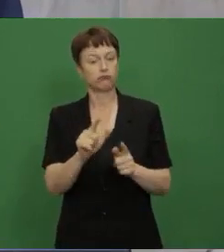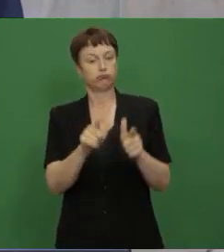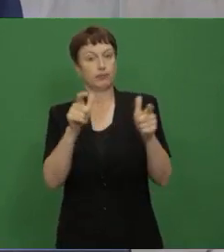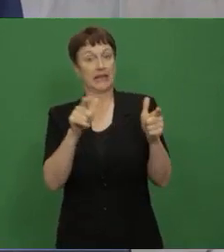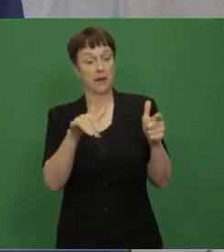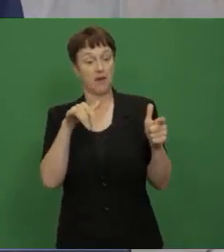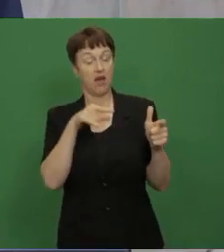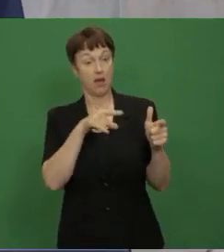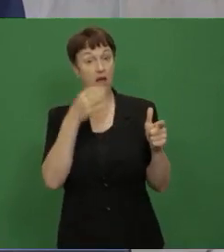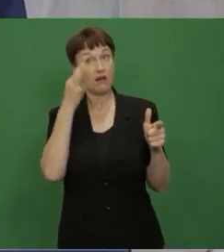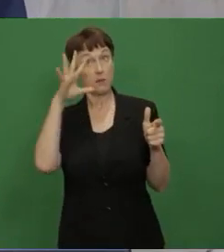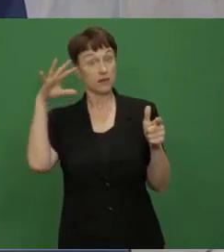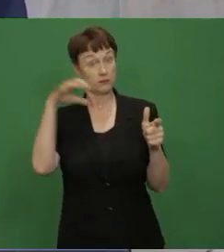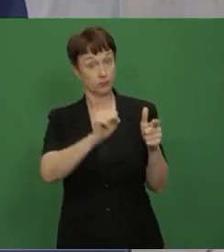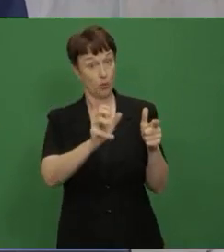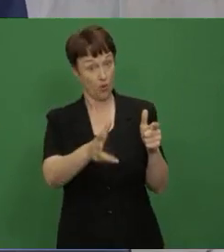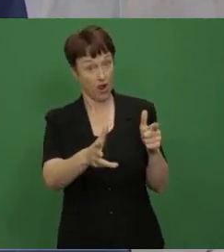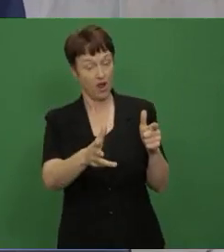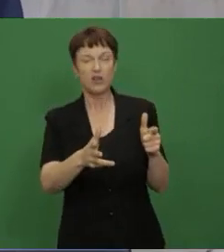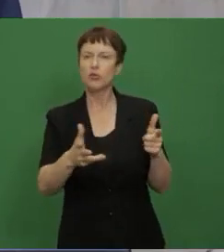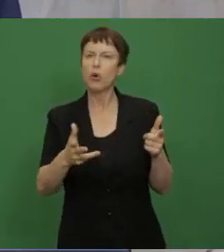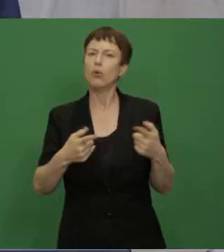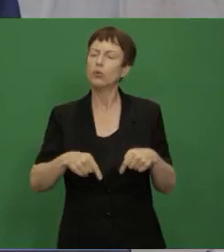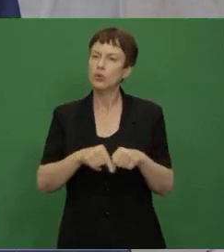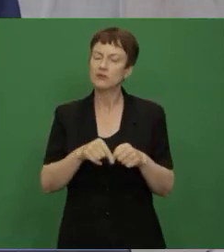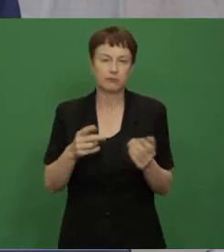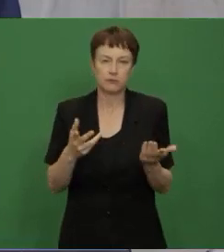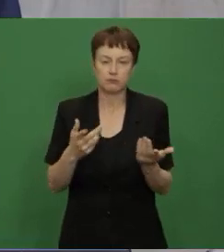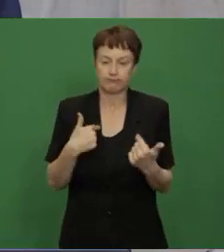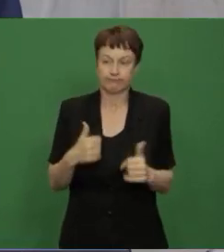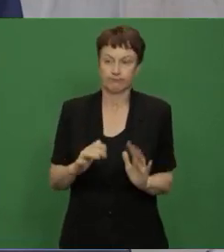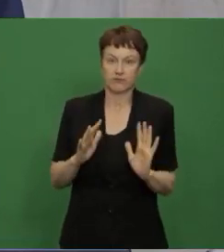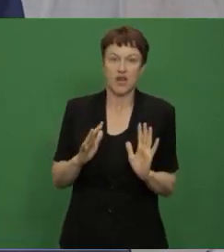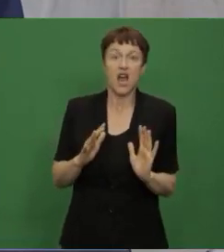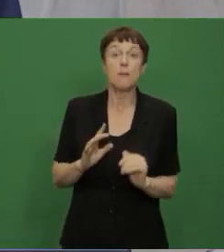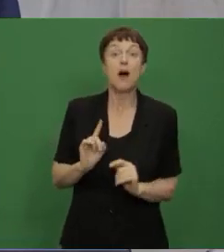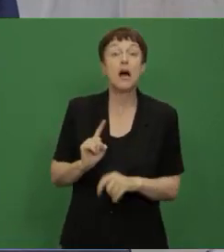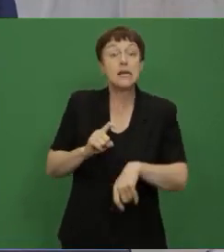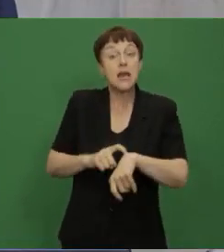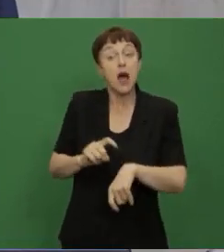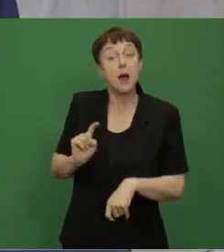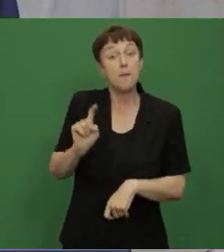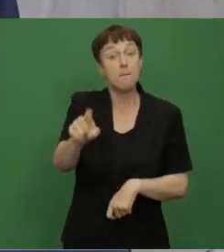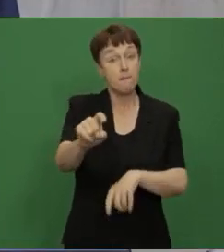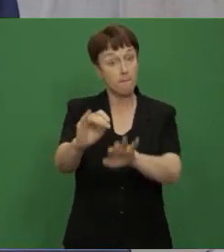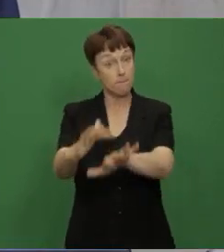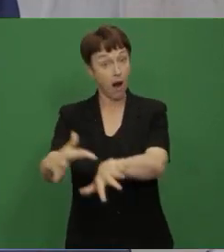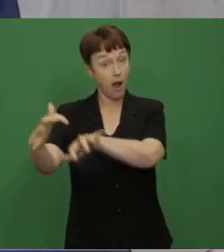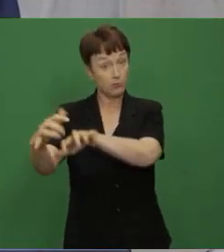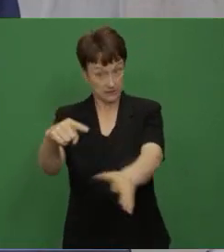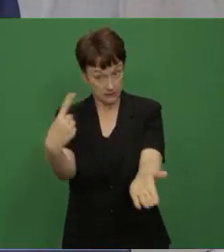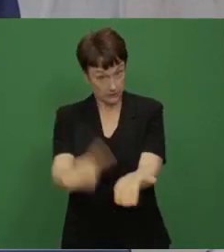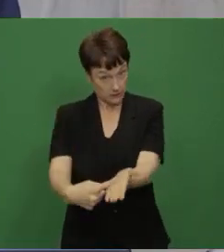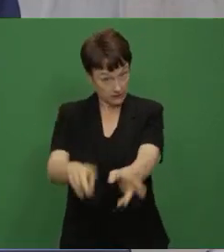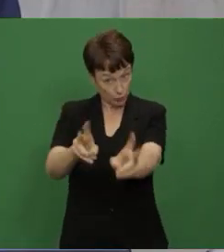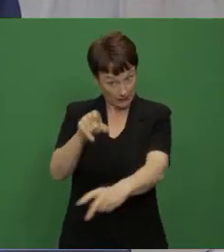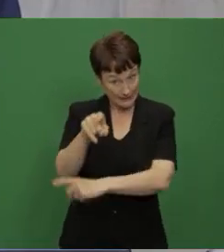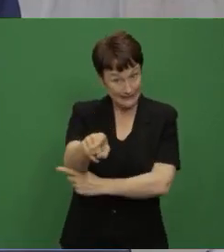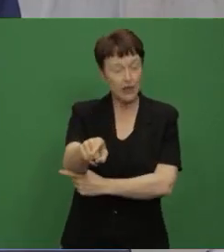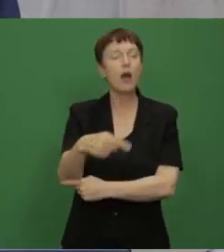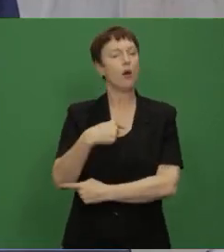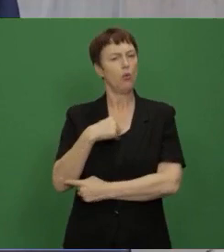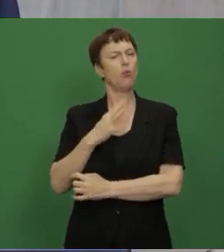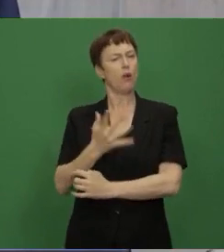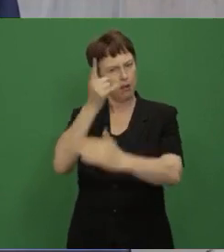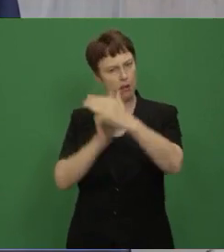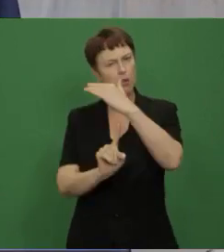the appropriate forum as the Reserve Bank make our necessary submissions. But as you're aware, there hasn't been that much